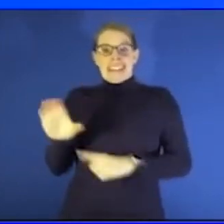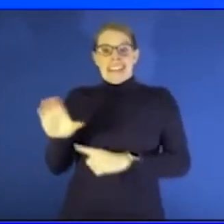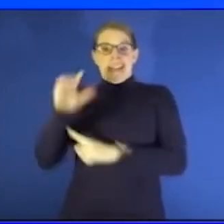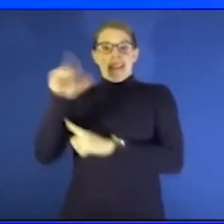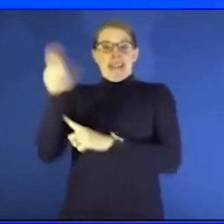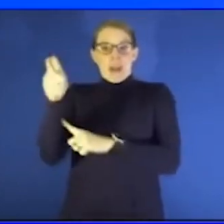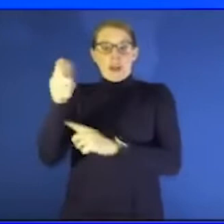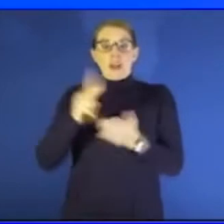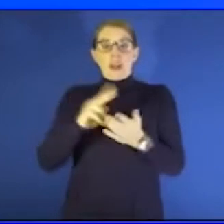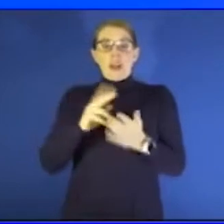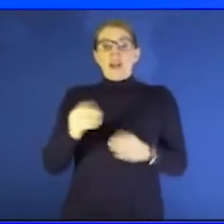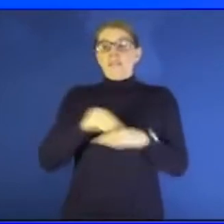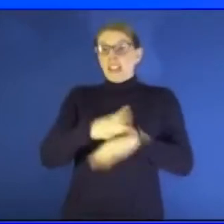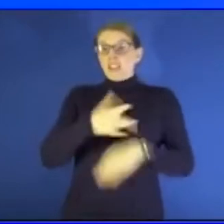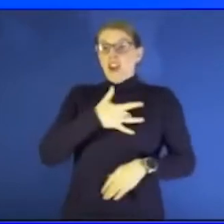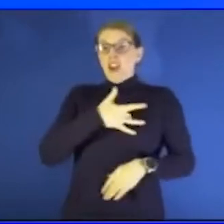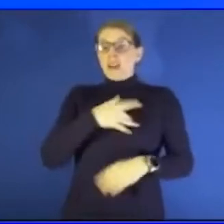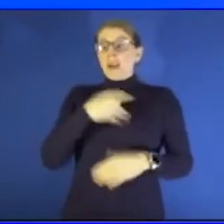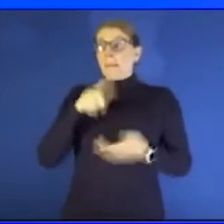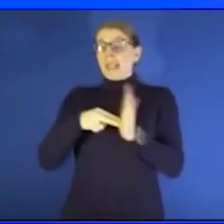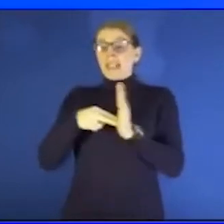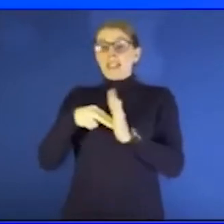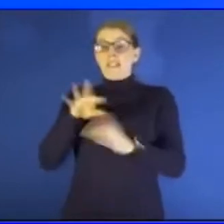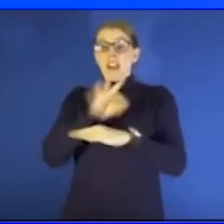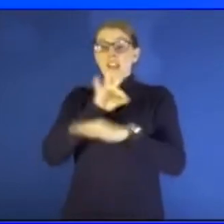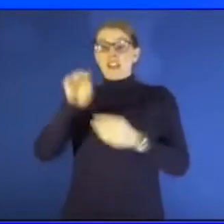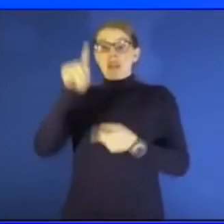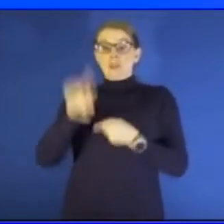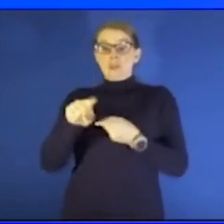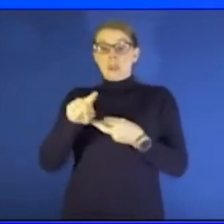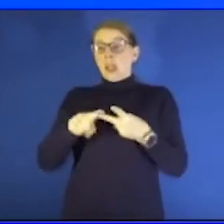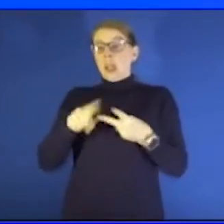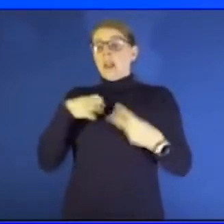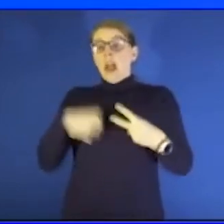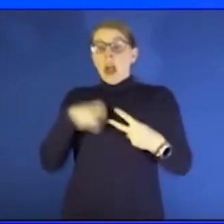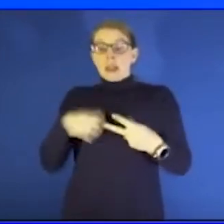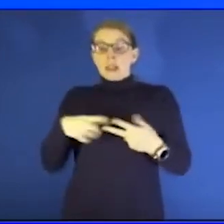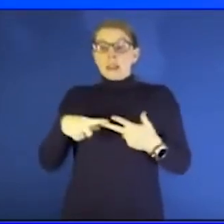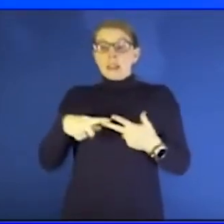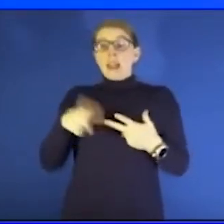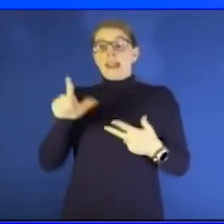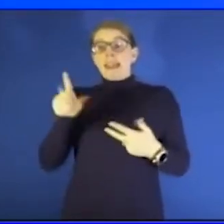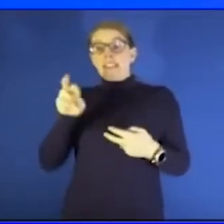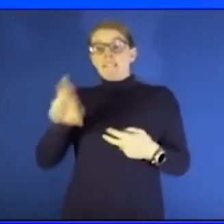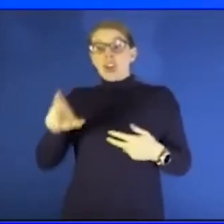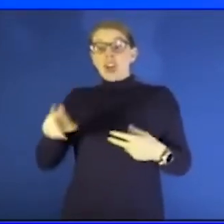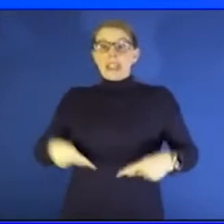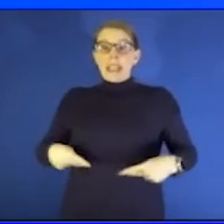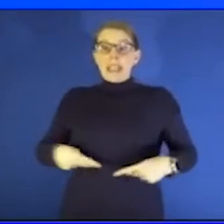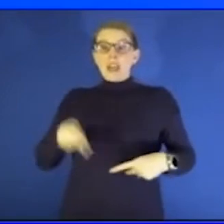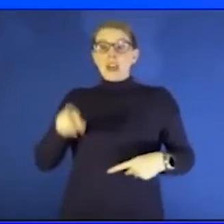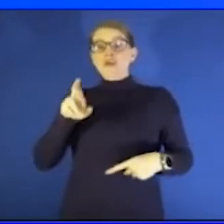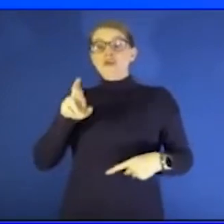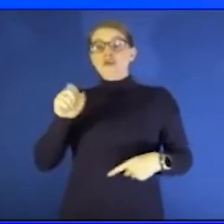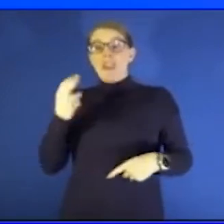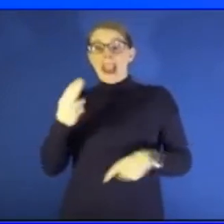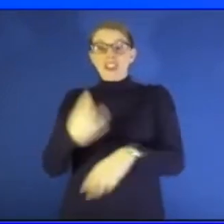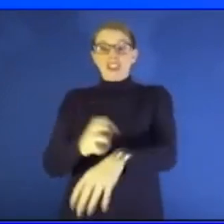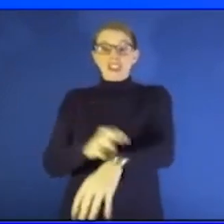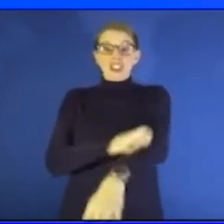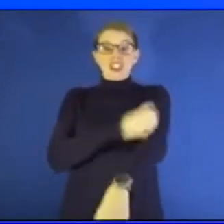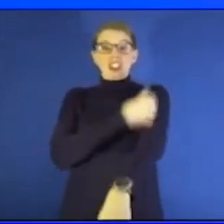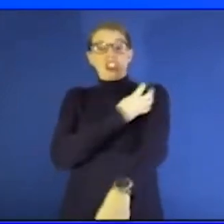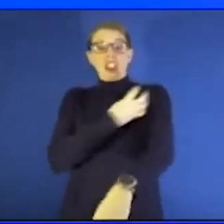have decreased heart function. It affects the lungs, the liver, the kidneys. Oftentimes there's a rash, there's high fevers, and there's really high